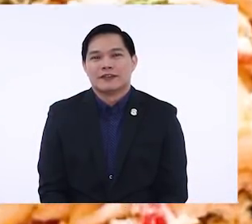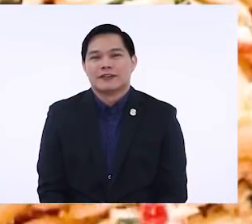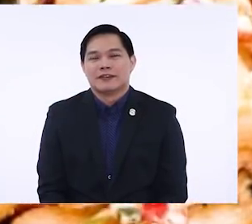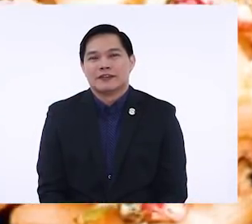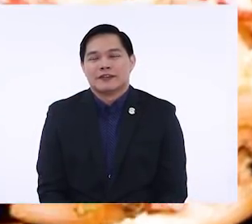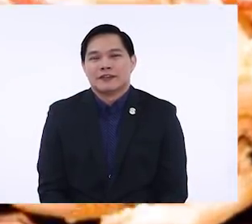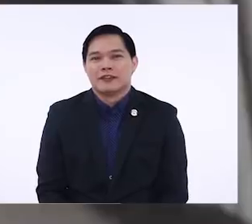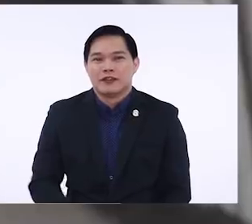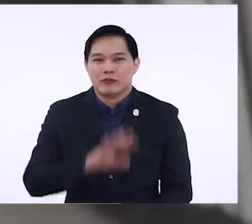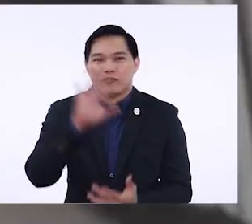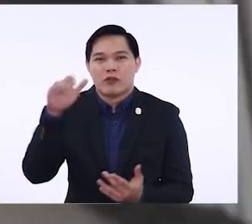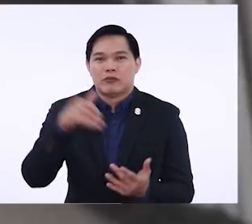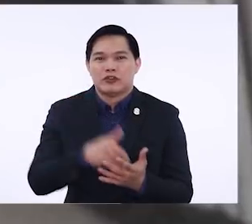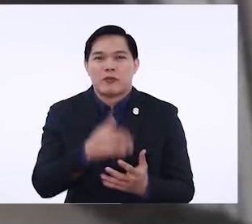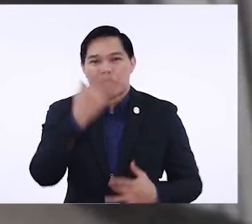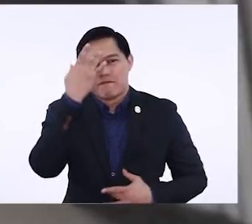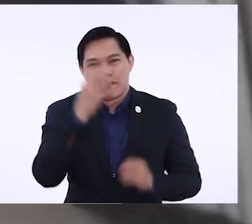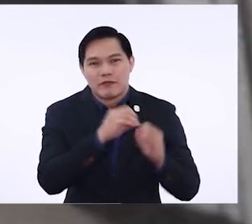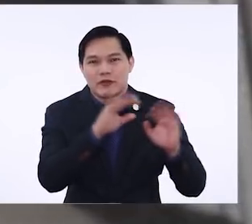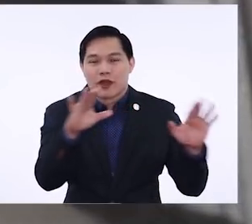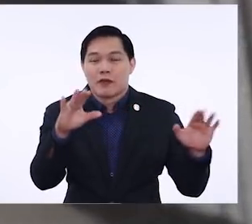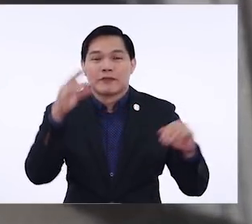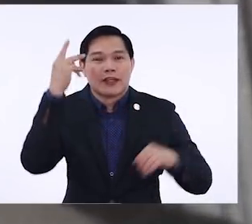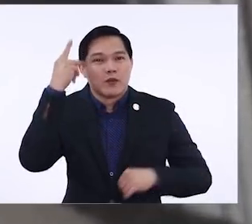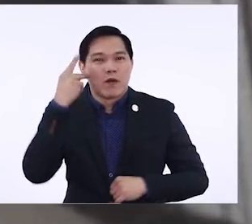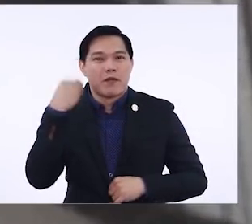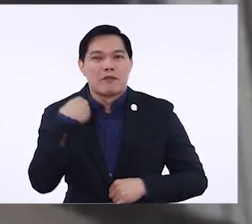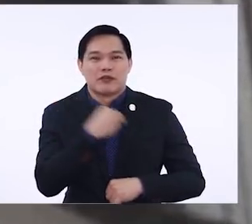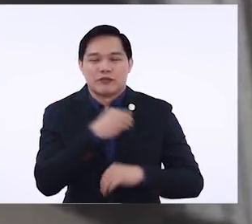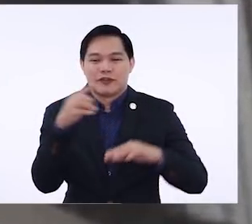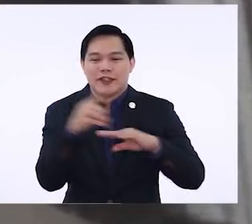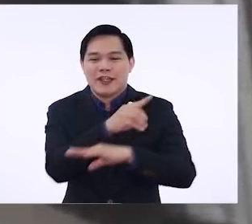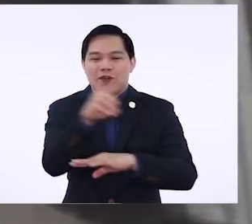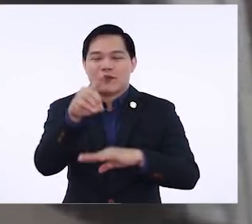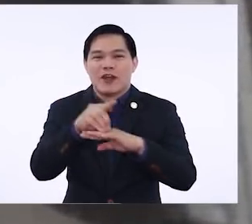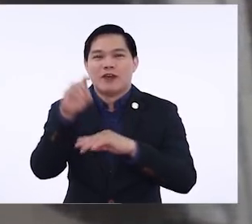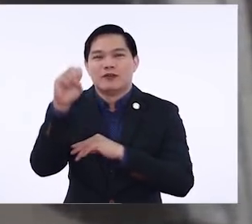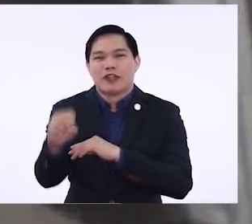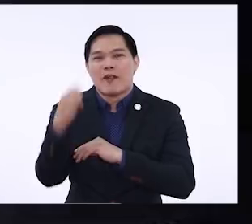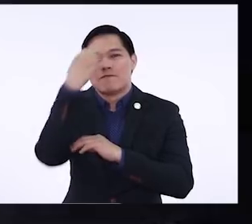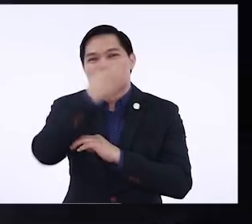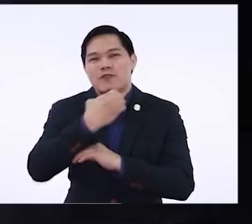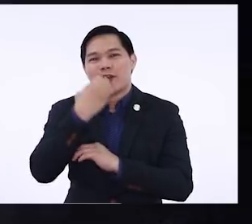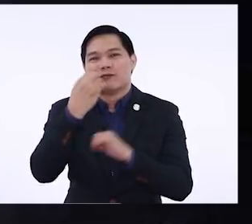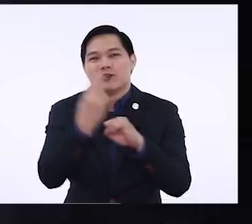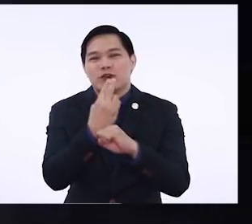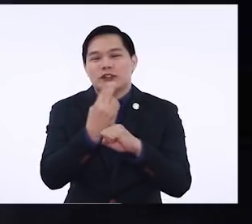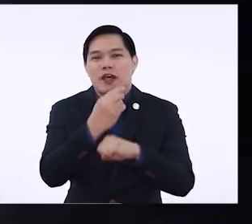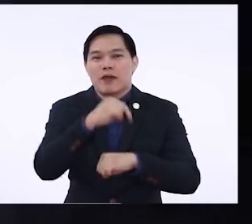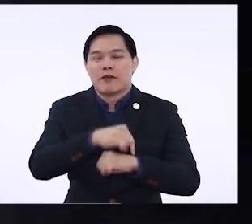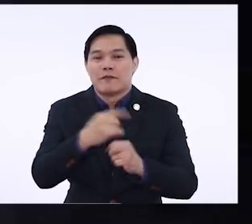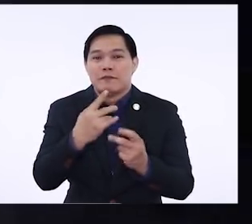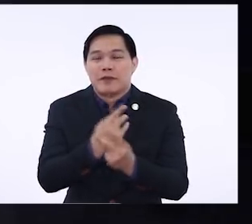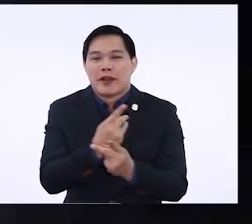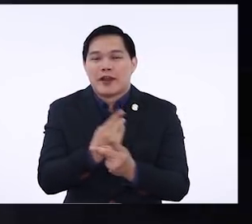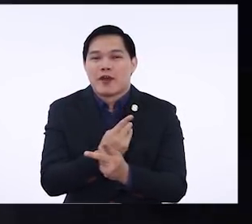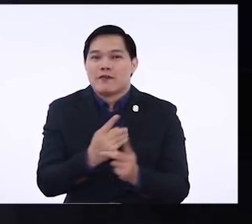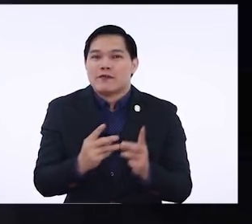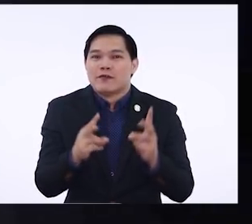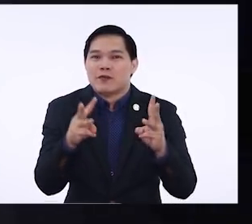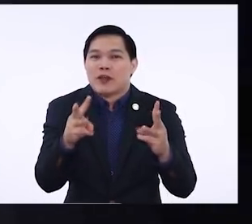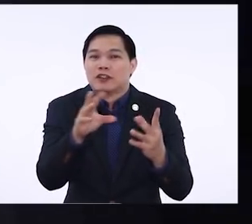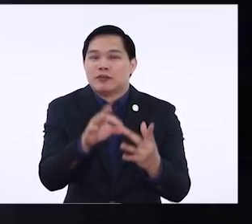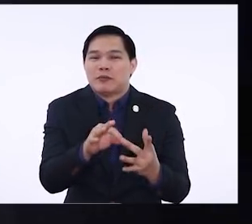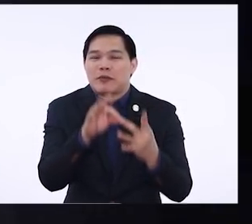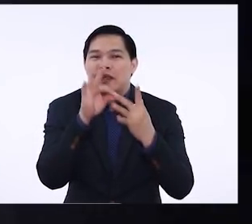Amidst the pandemic, the Kiriwa members in the Ecclesiastical District of Southern Europe spend their time in a productive way, especially